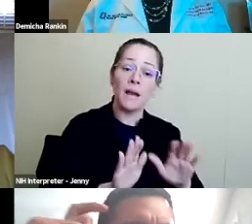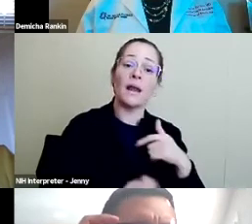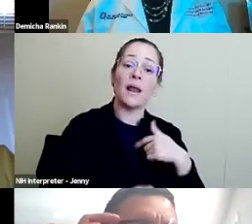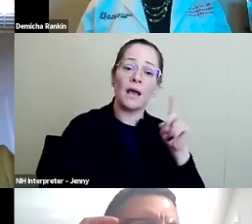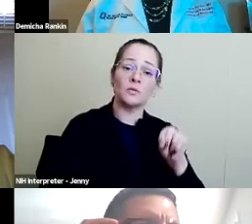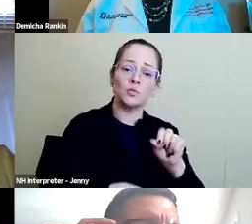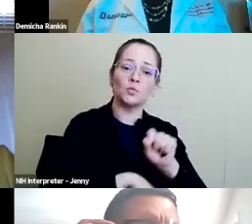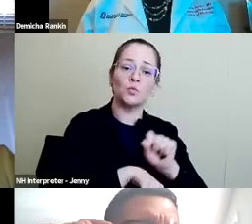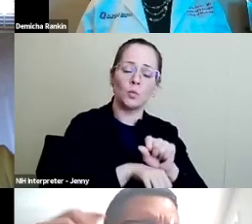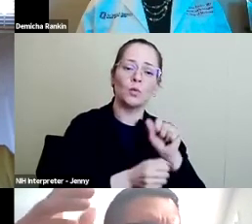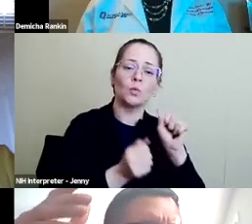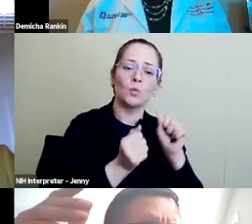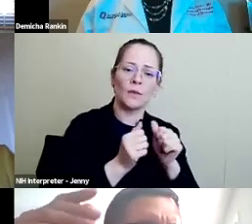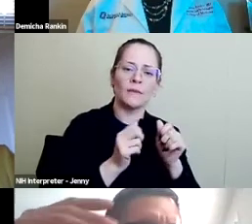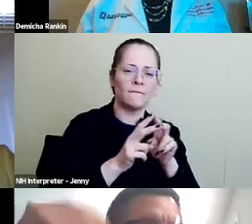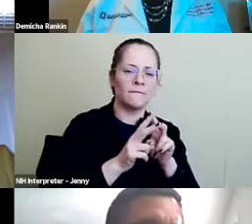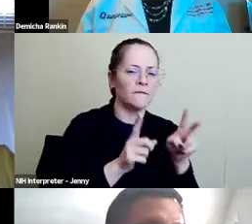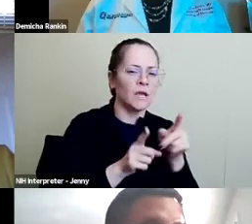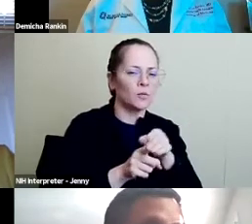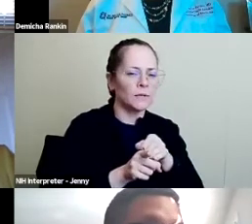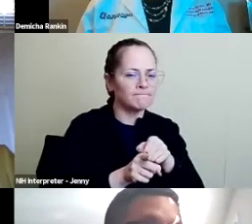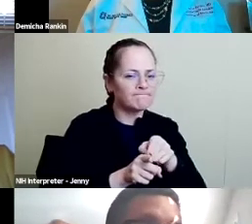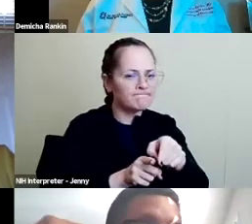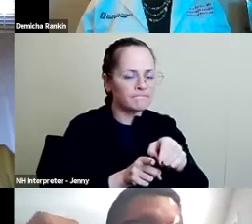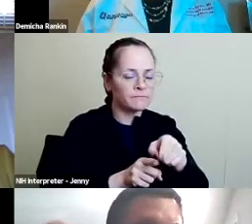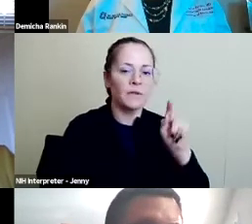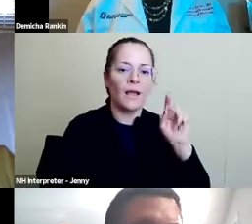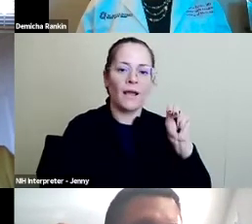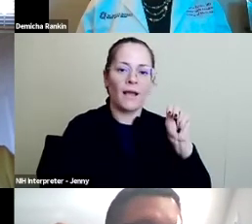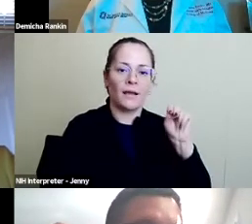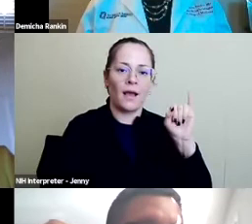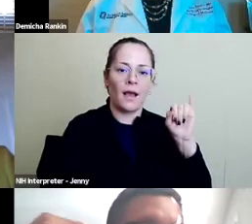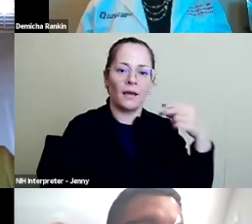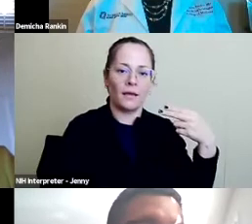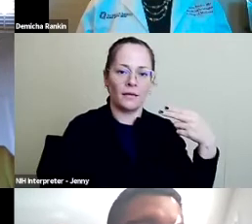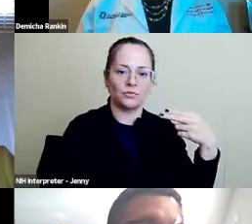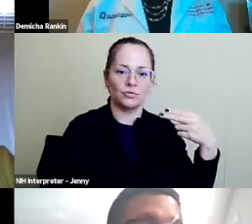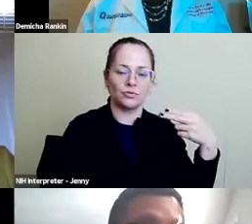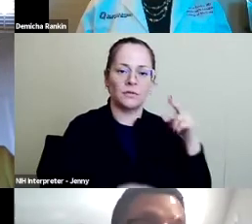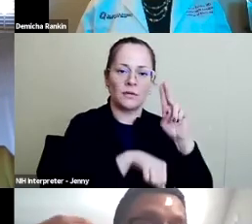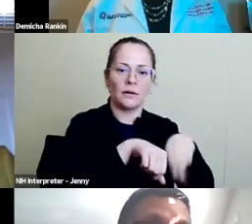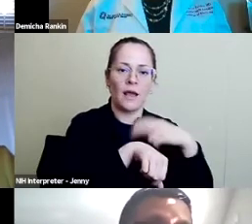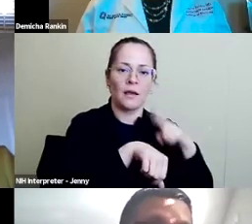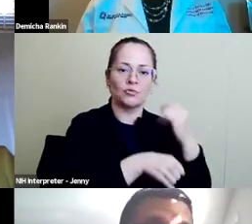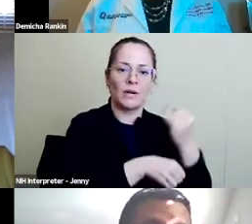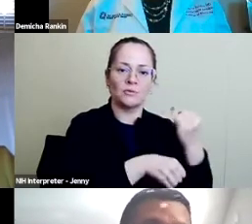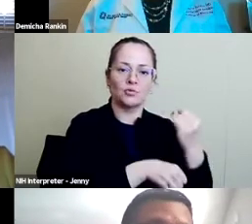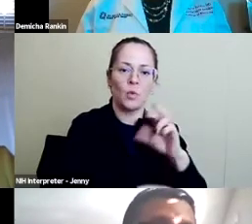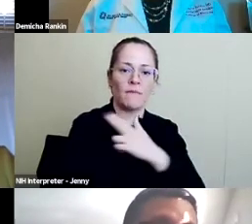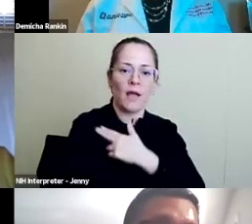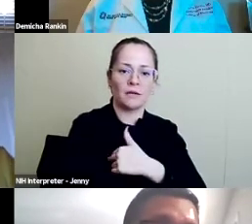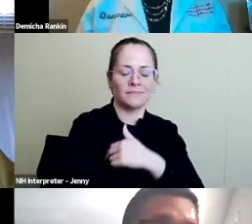a very particular type of place at the NIH. And because of that, the patient volume, that is the number of patients that we